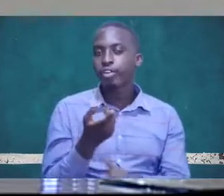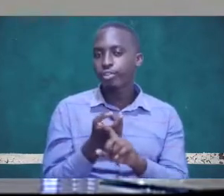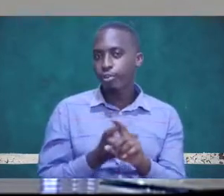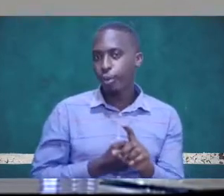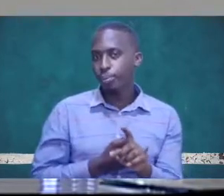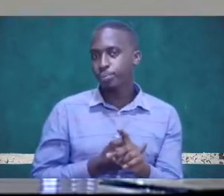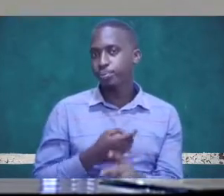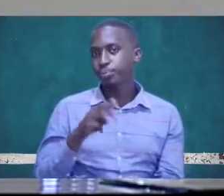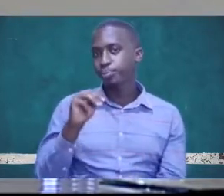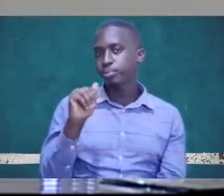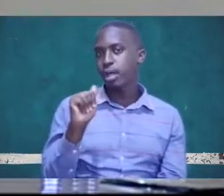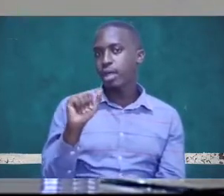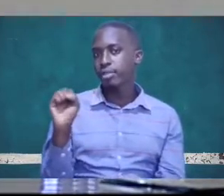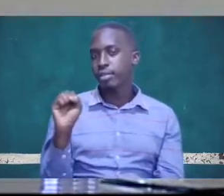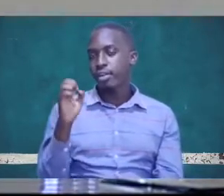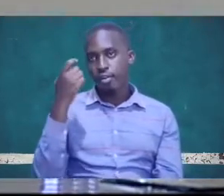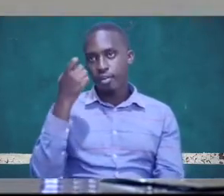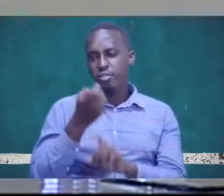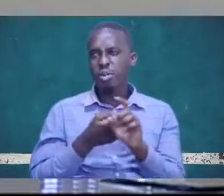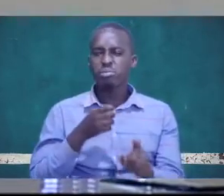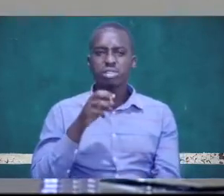the mass of reactant,